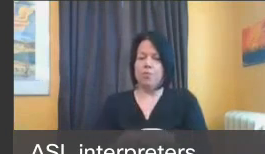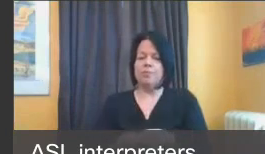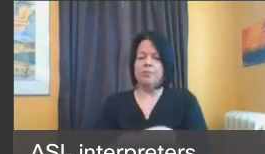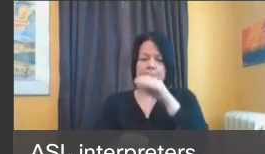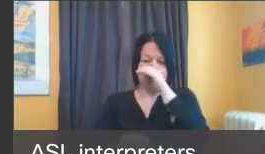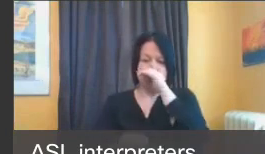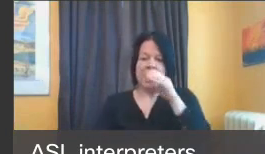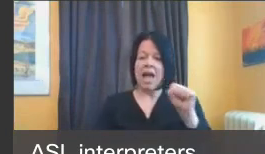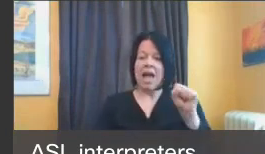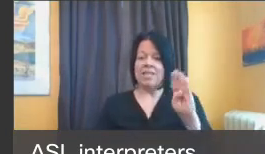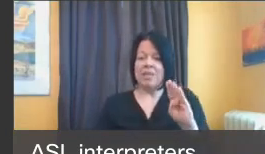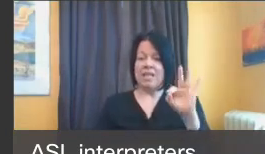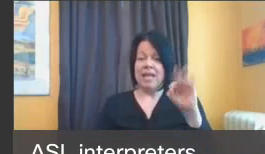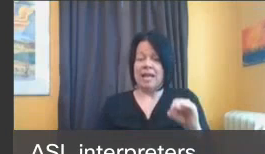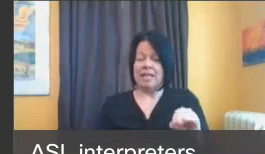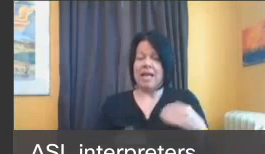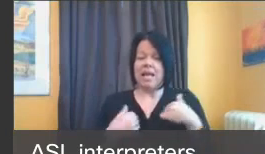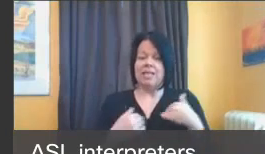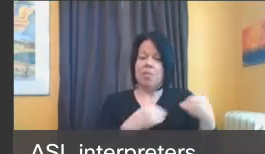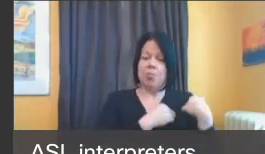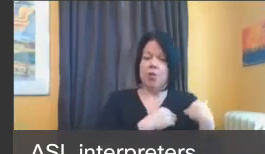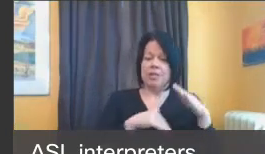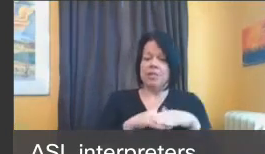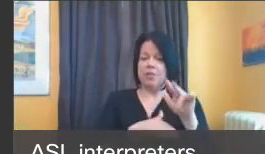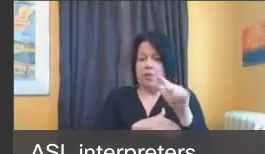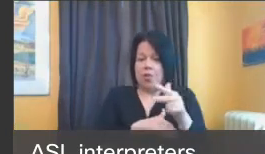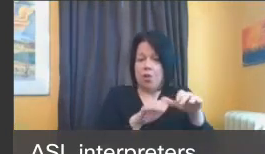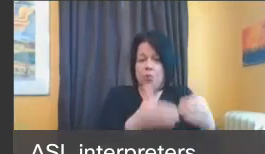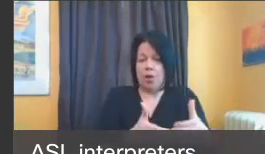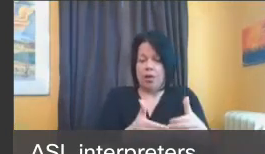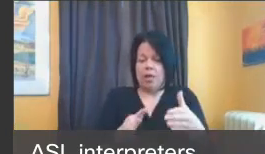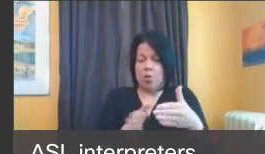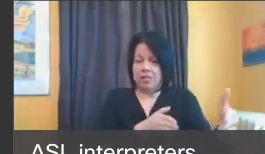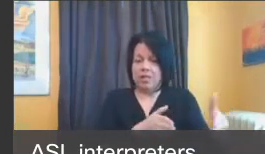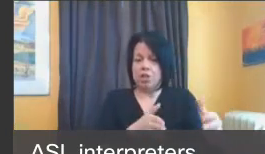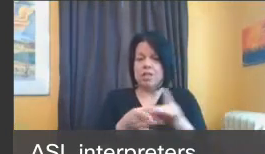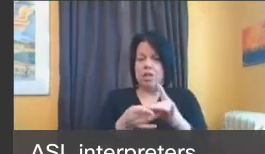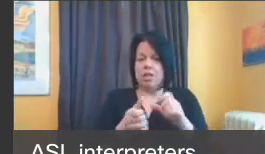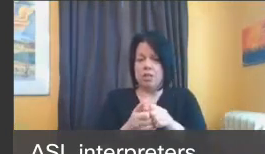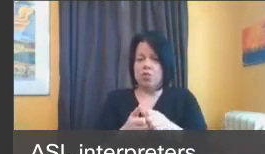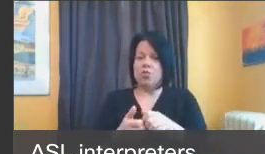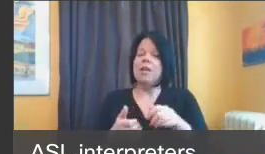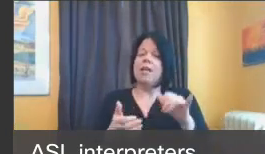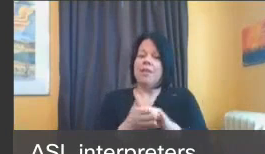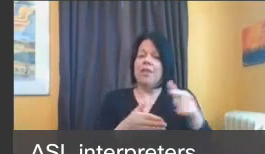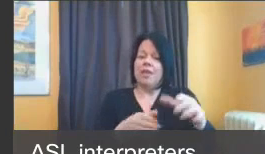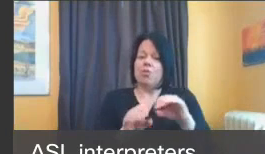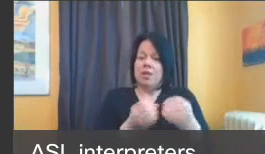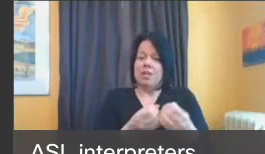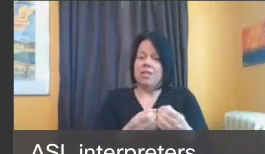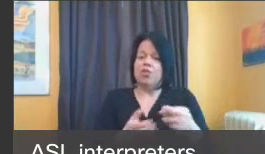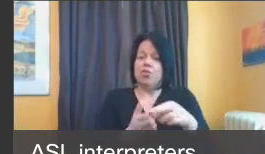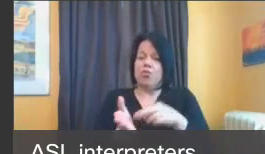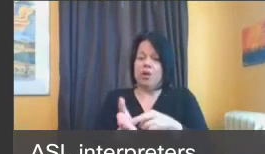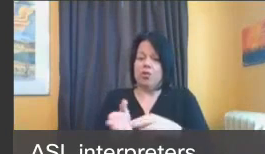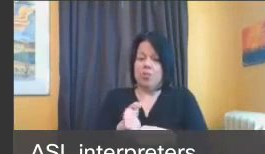90 imposes on third-party voter registration organizations are also tied to the fact that these organizations disproportionately register minority